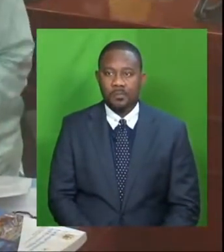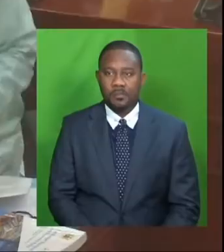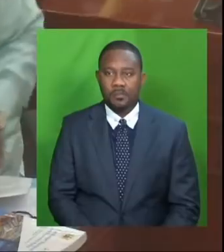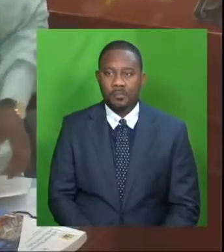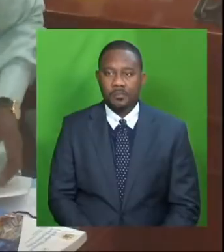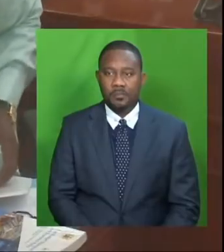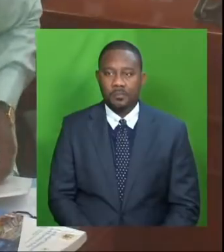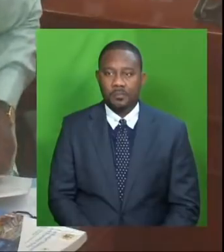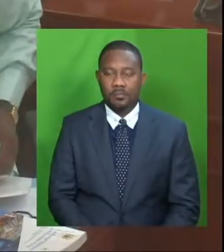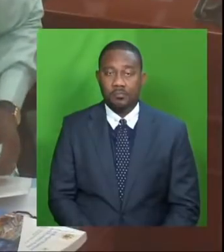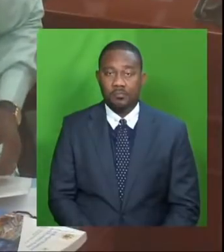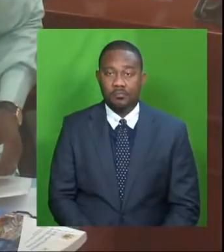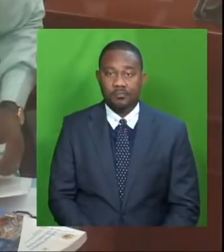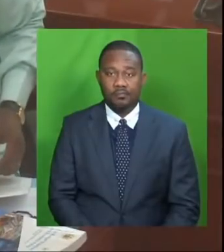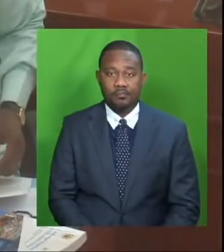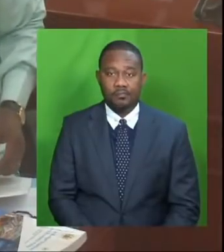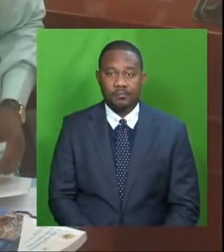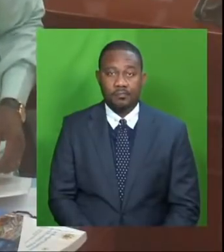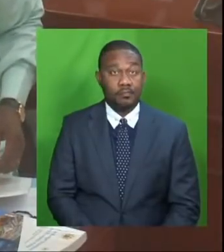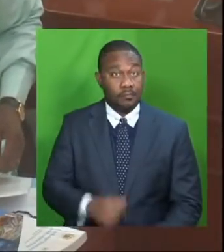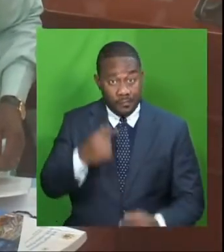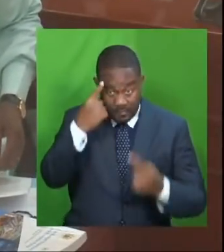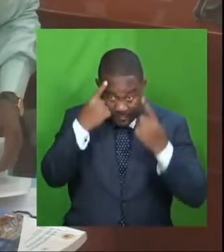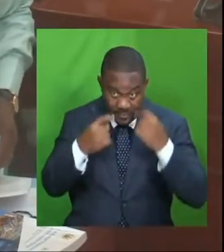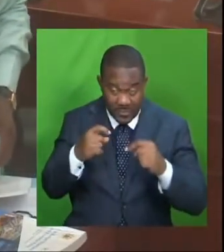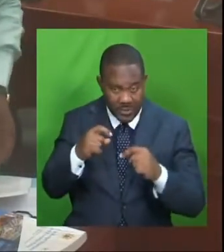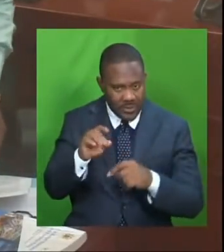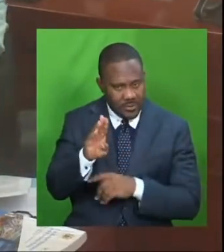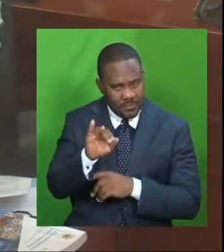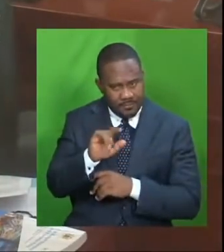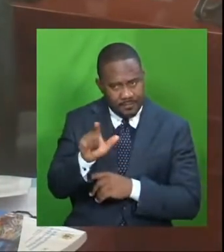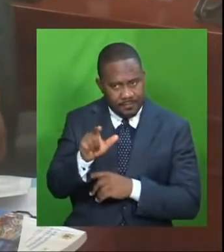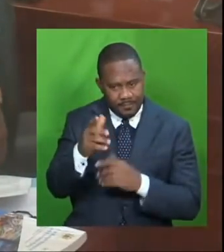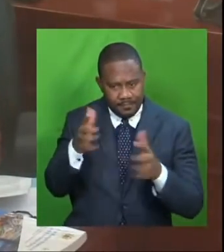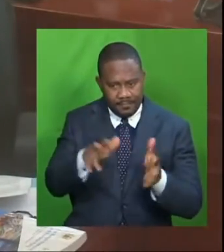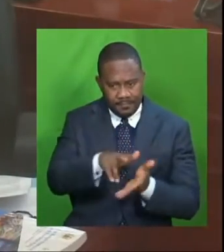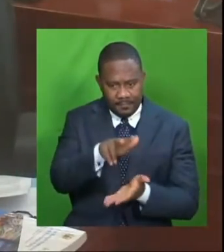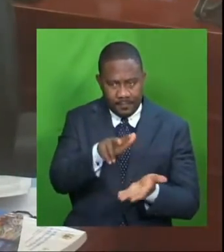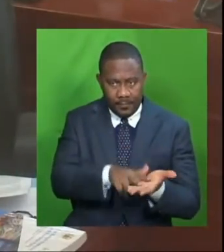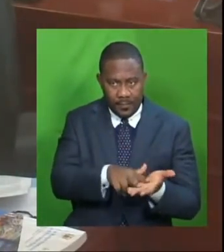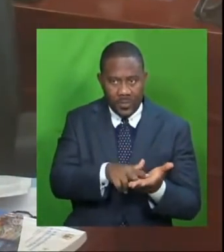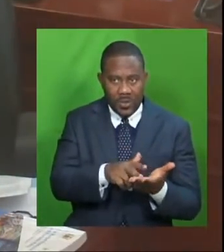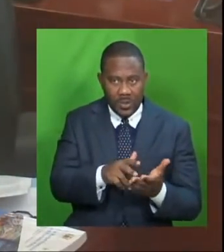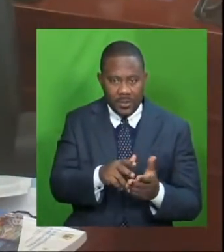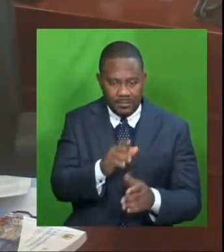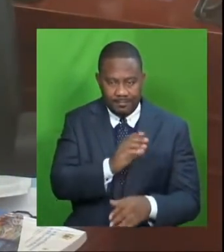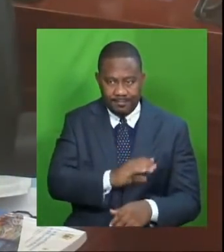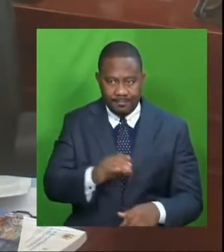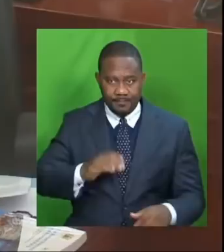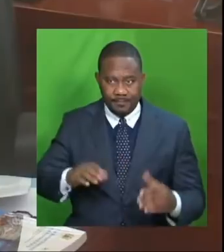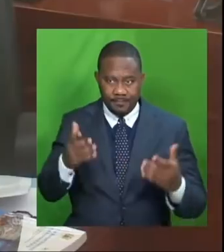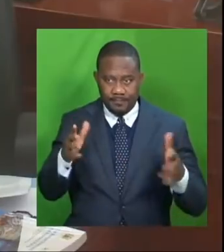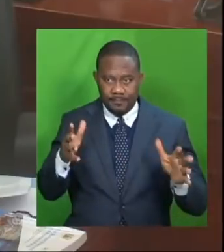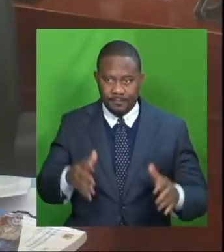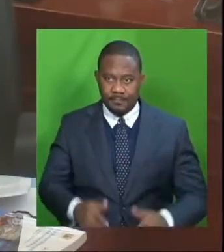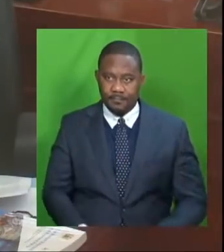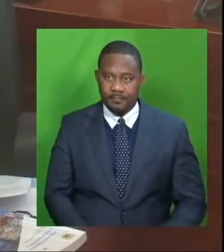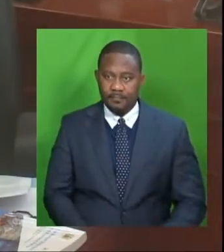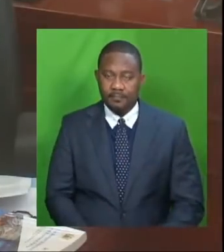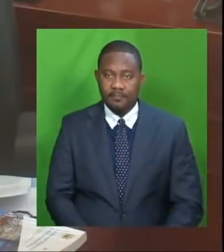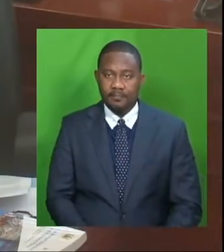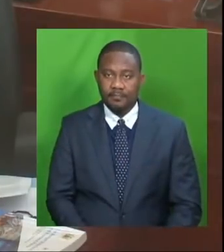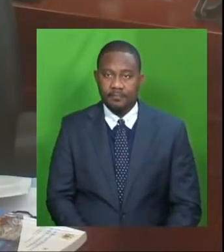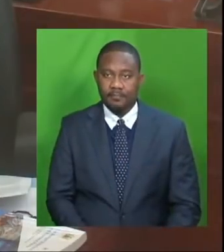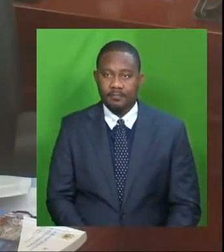this bill has been certified by the relevant committee as